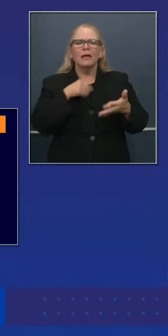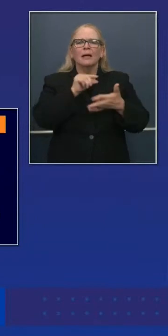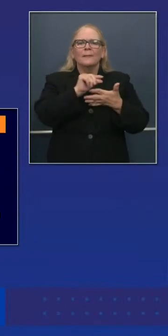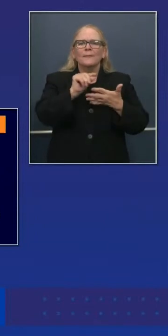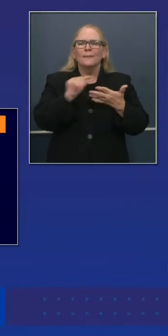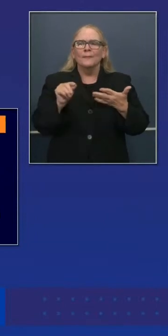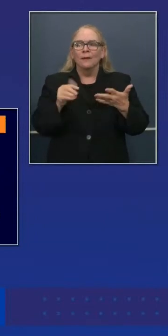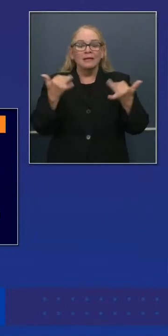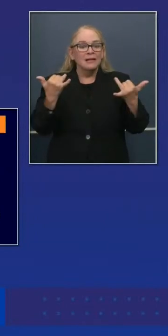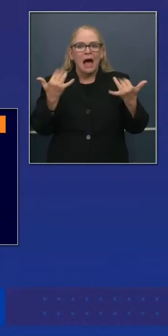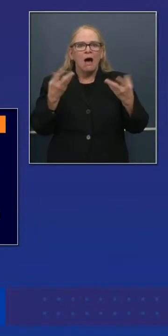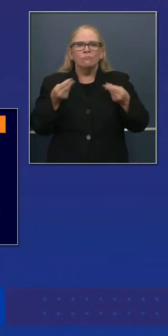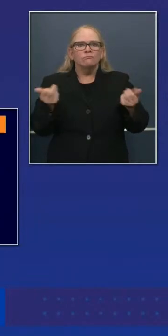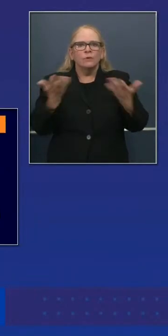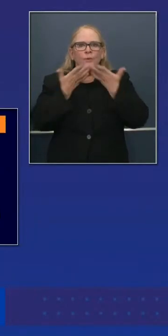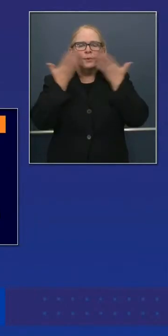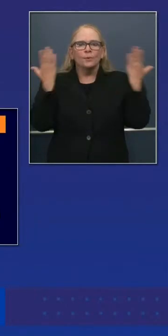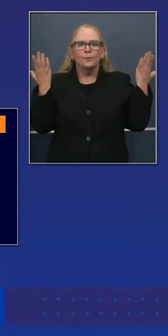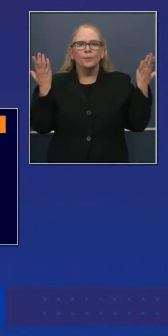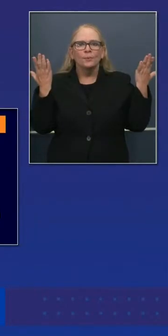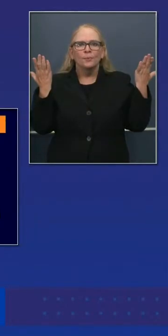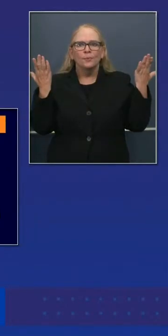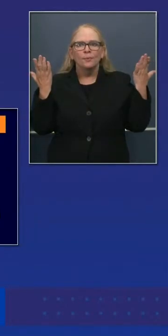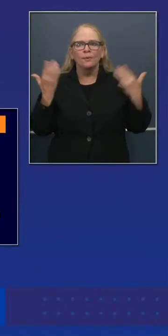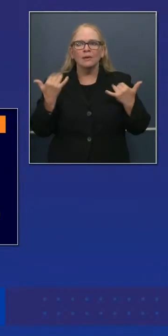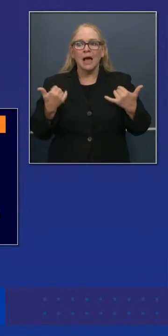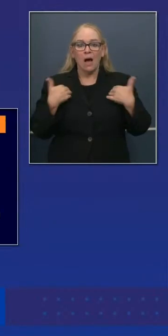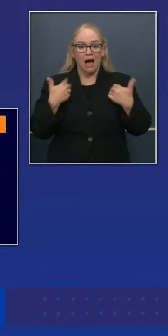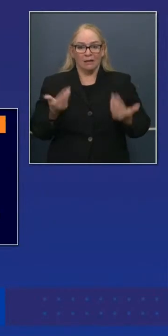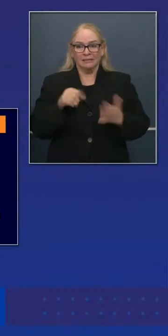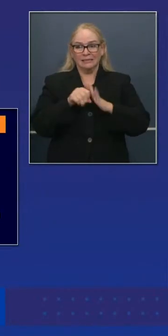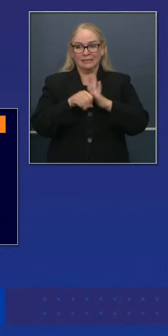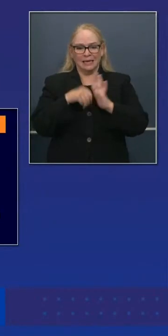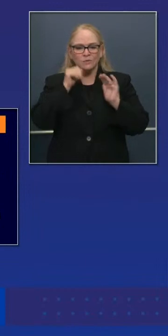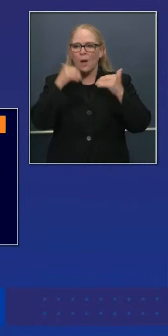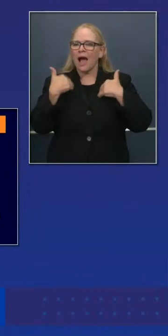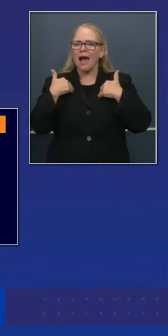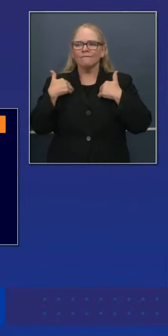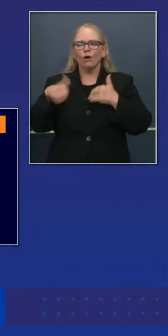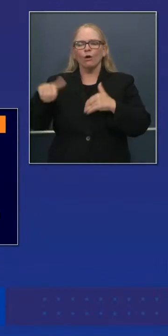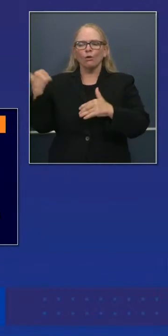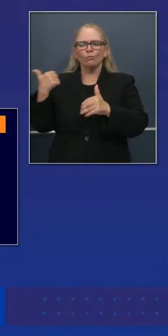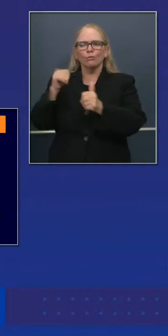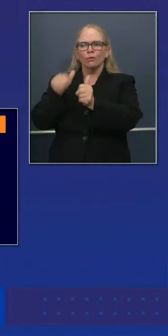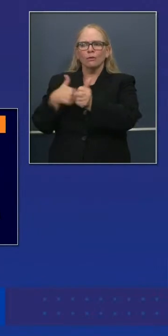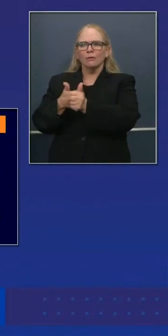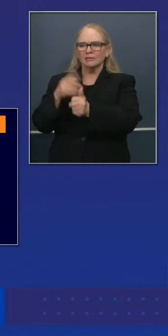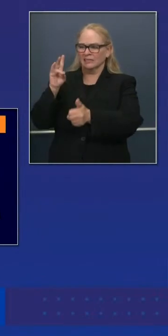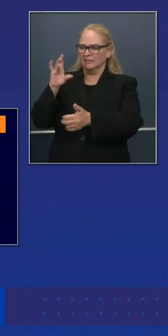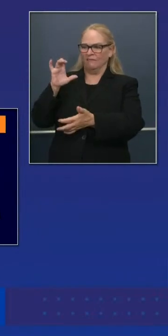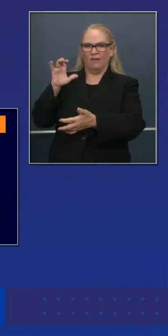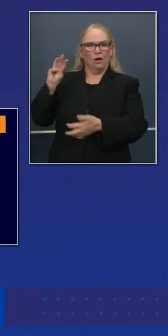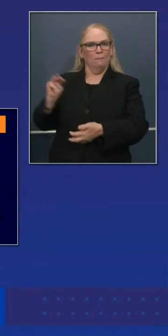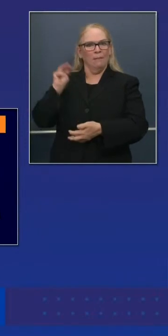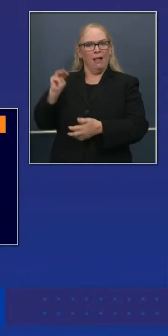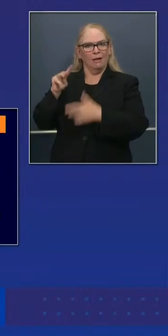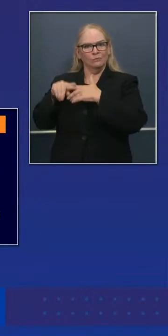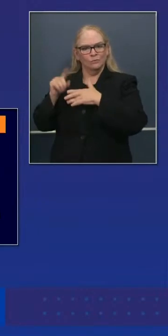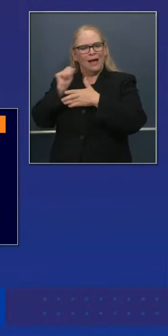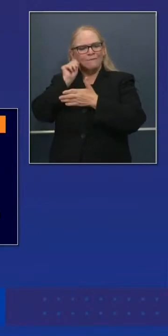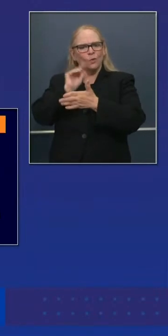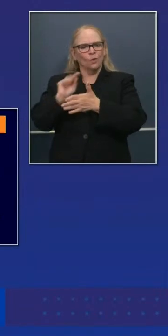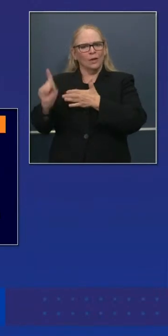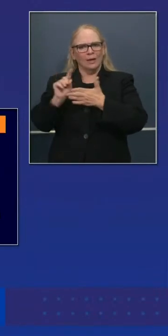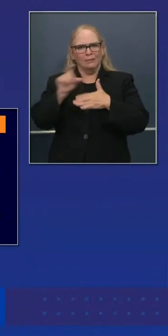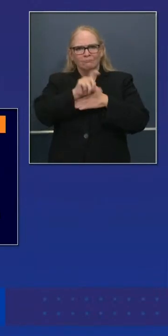the state does not have an identified resource of $700 million per week that